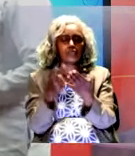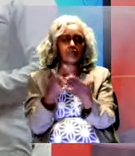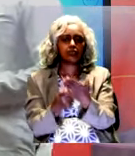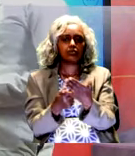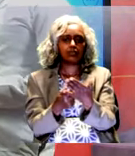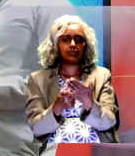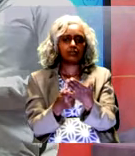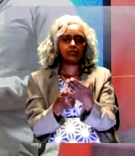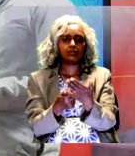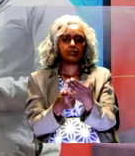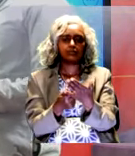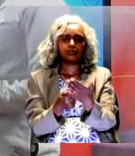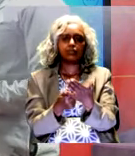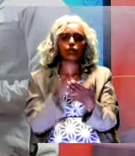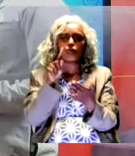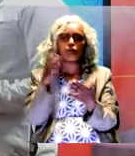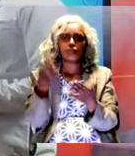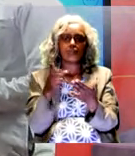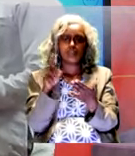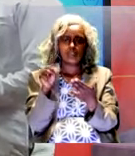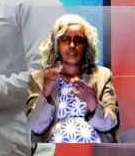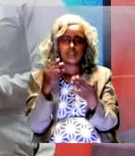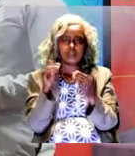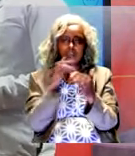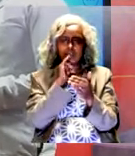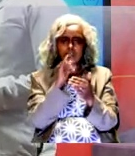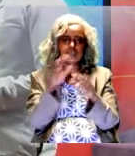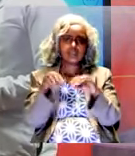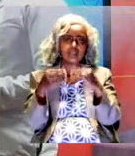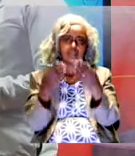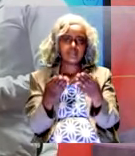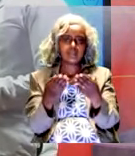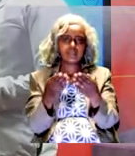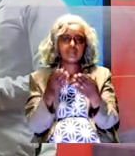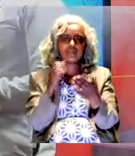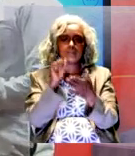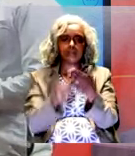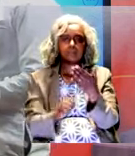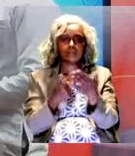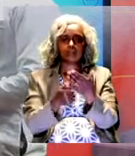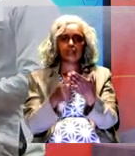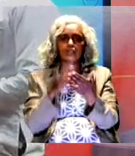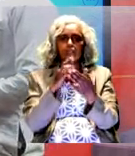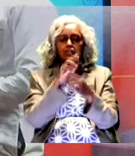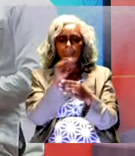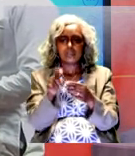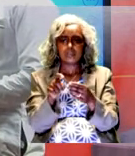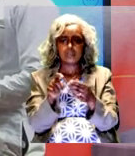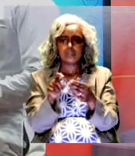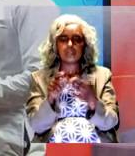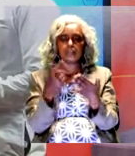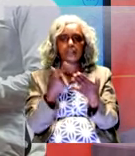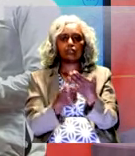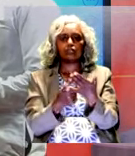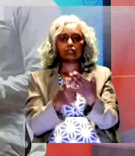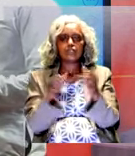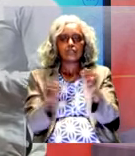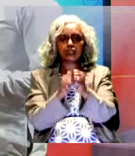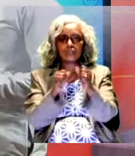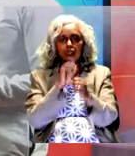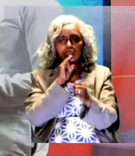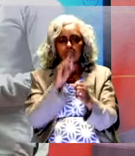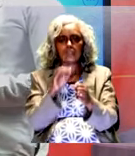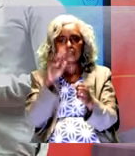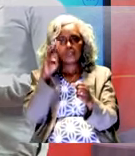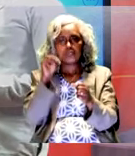this one. 1 over n is given. So we are asked to determine whether this sequence is